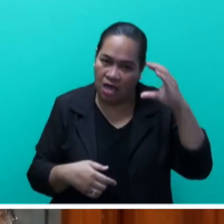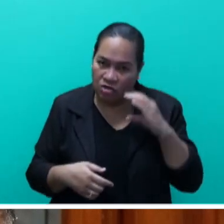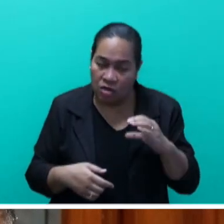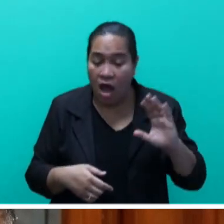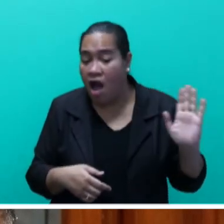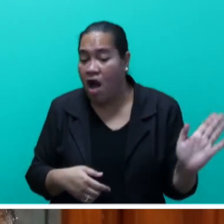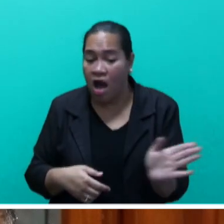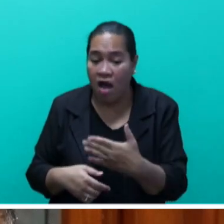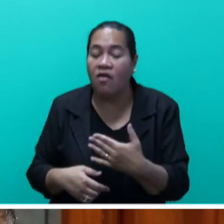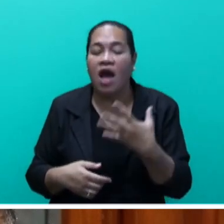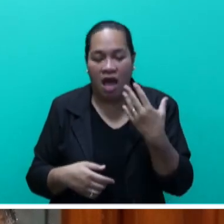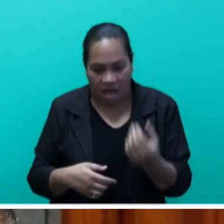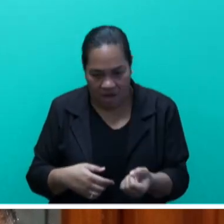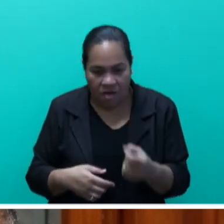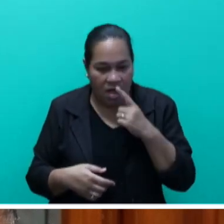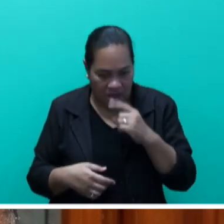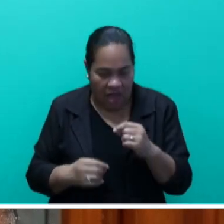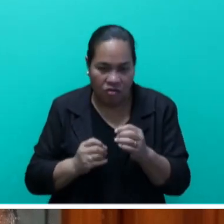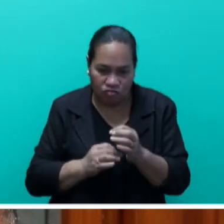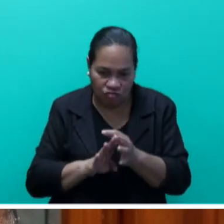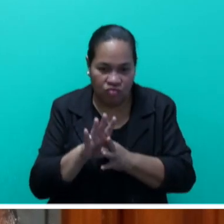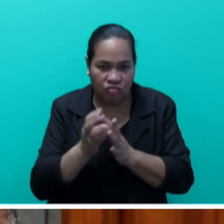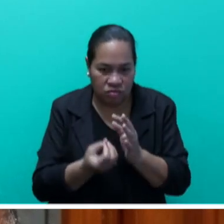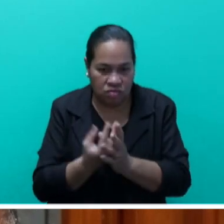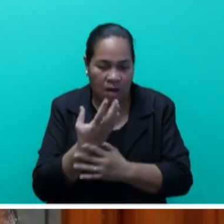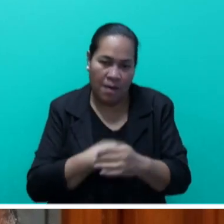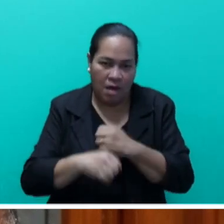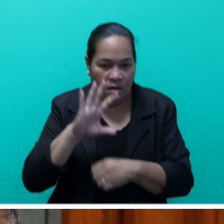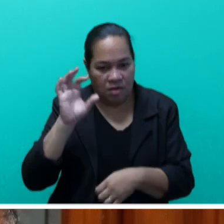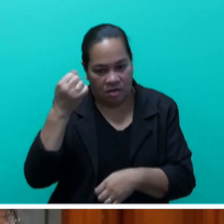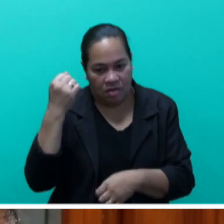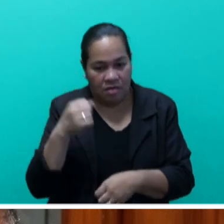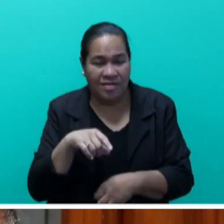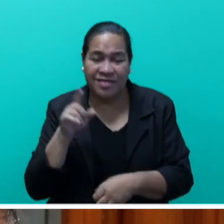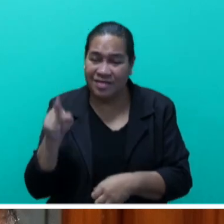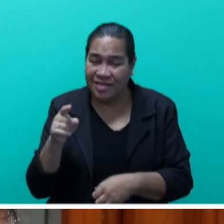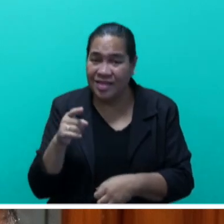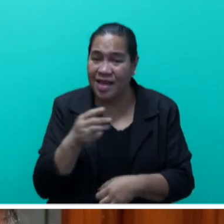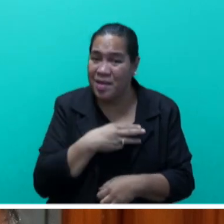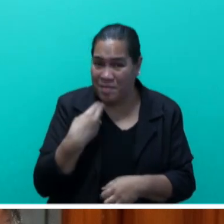can thrive. The Honourable Minister for Finance rightly stated that the